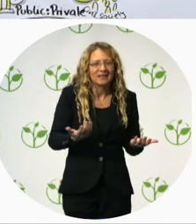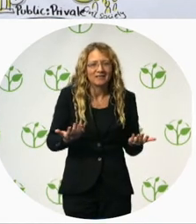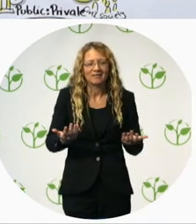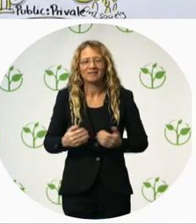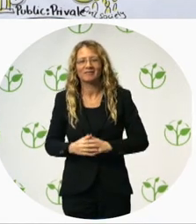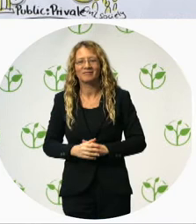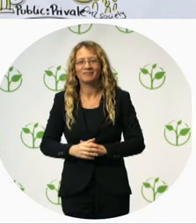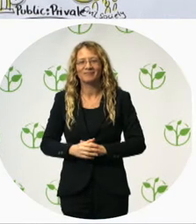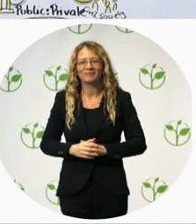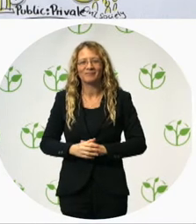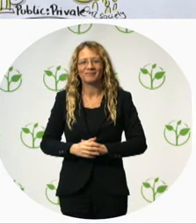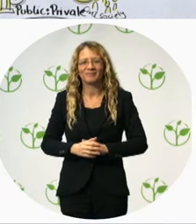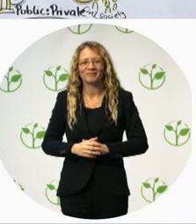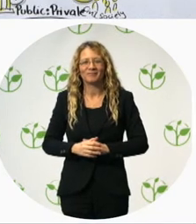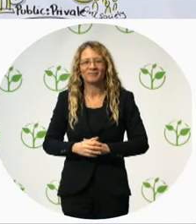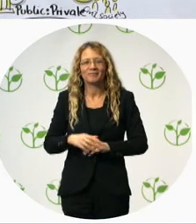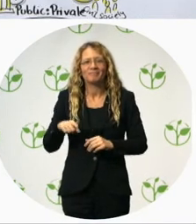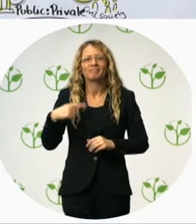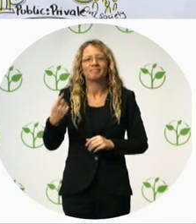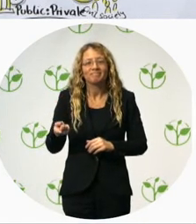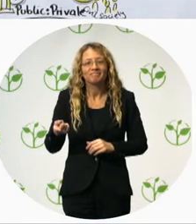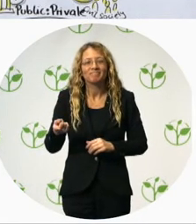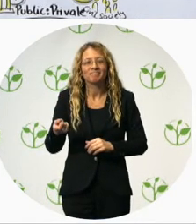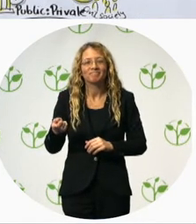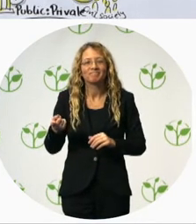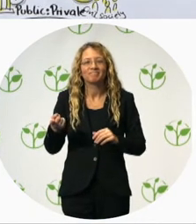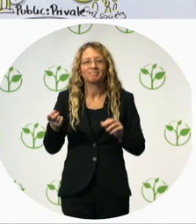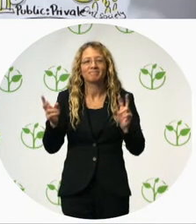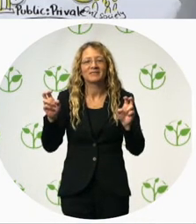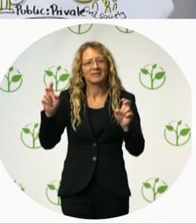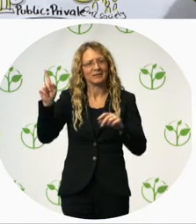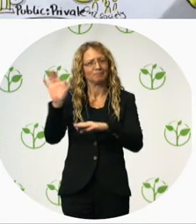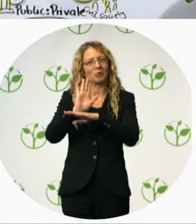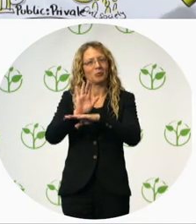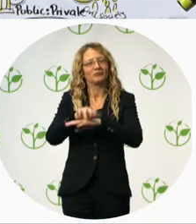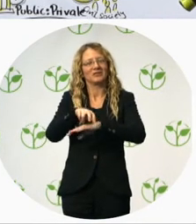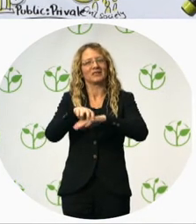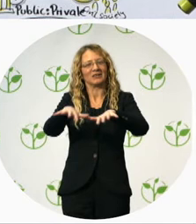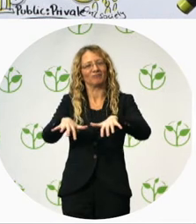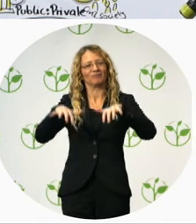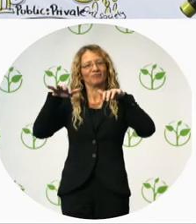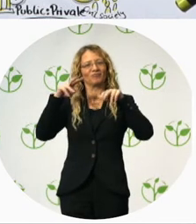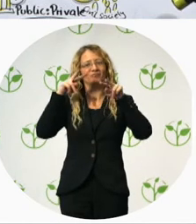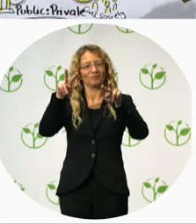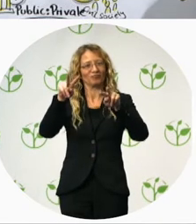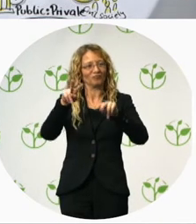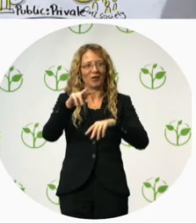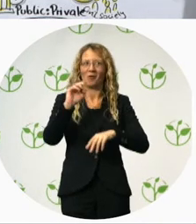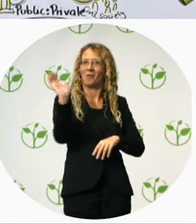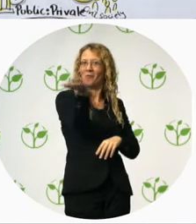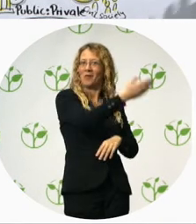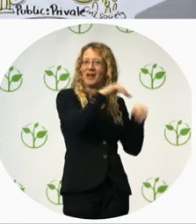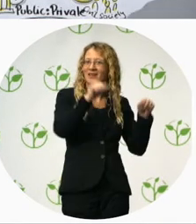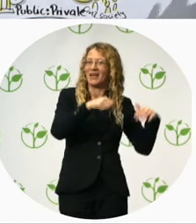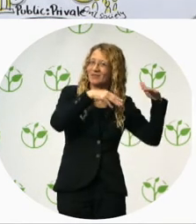bringing cinema accessible to everyone. Cine para todos, I